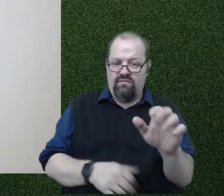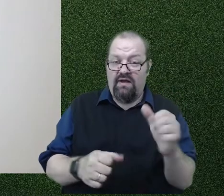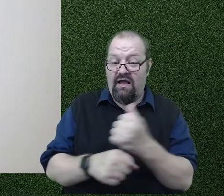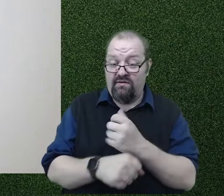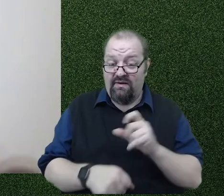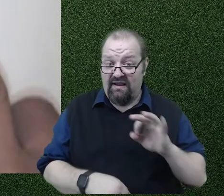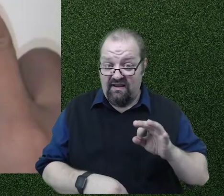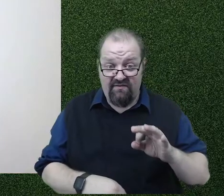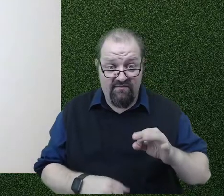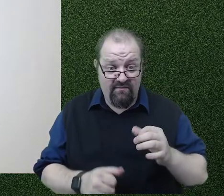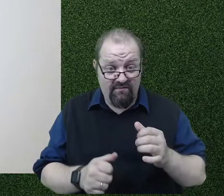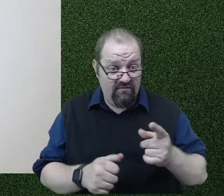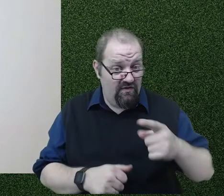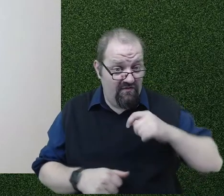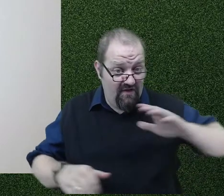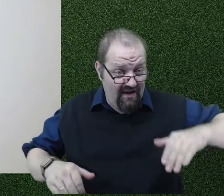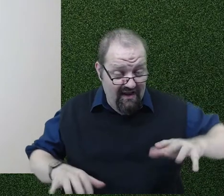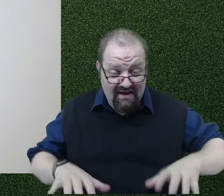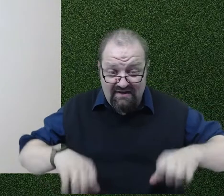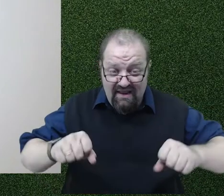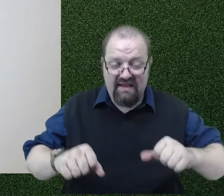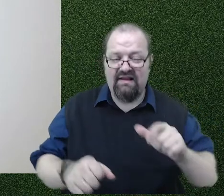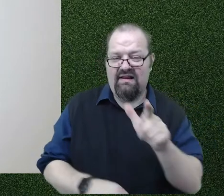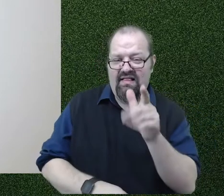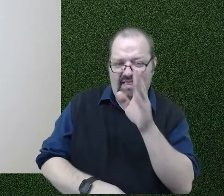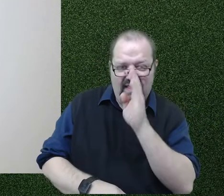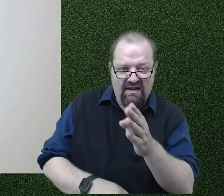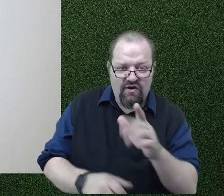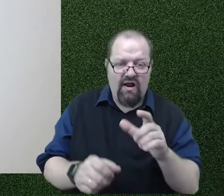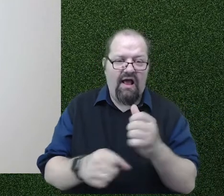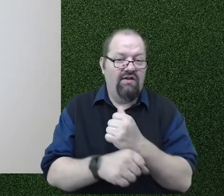most of you haven't, you don't have to worry about that too much.